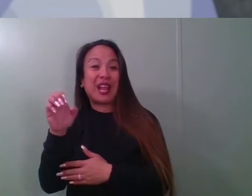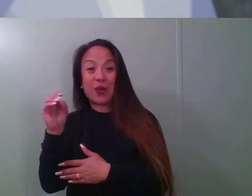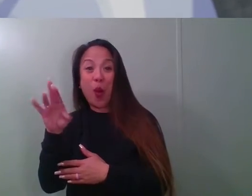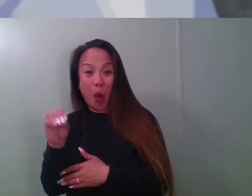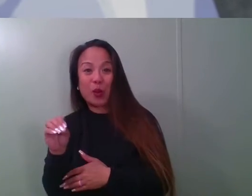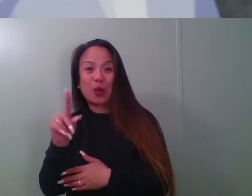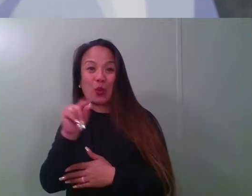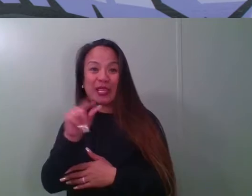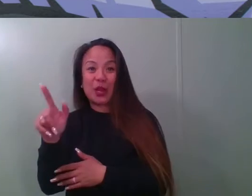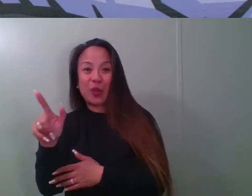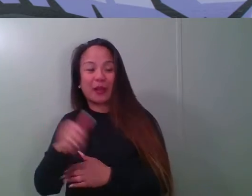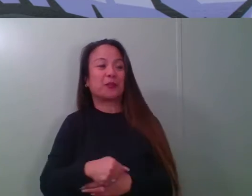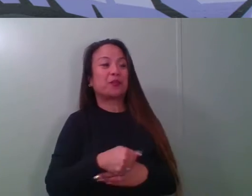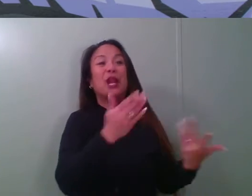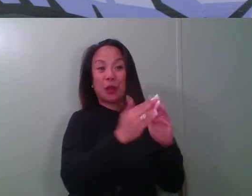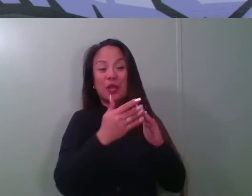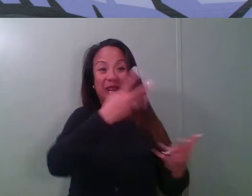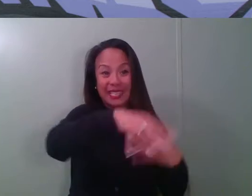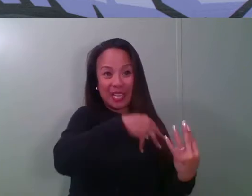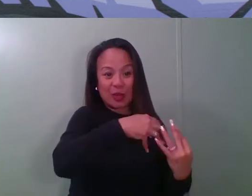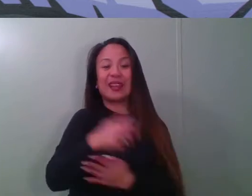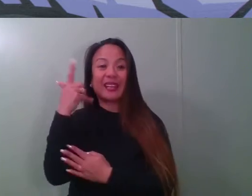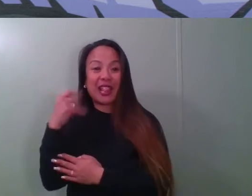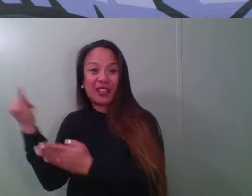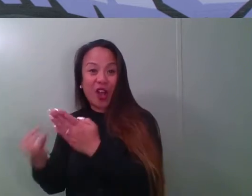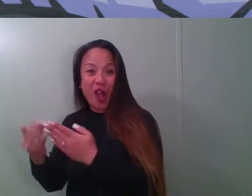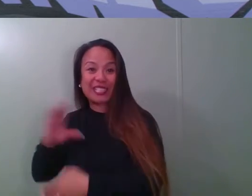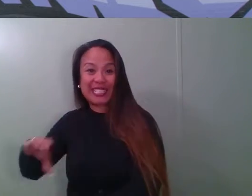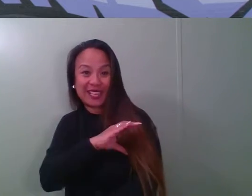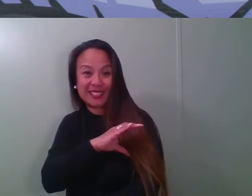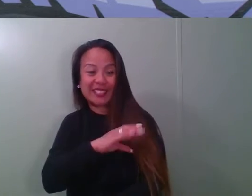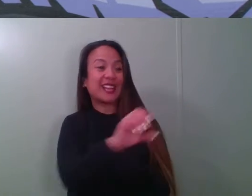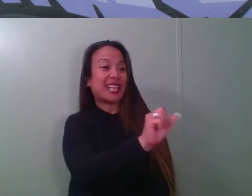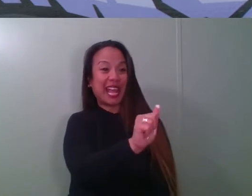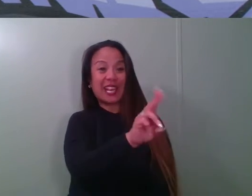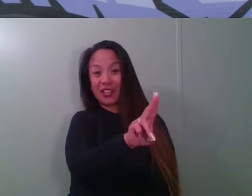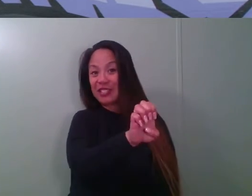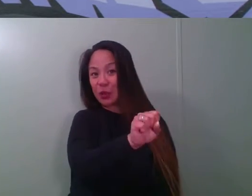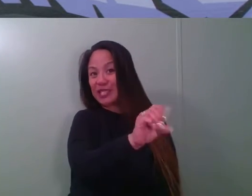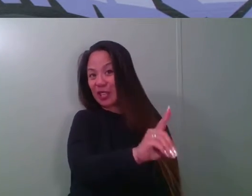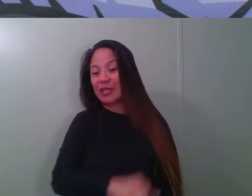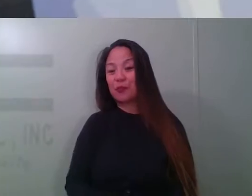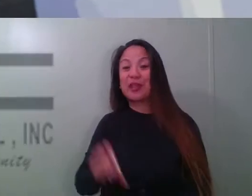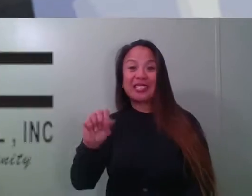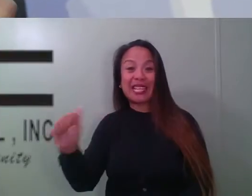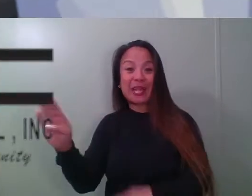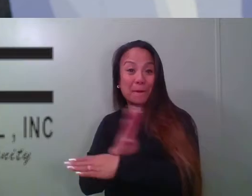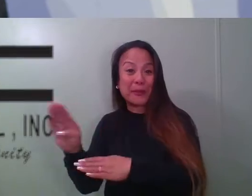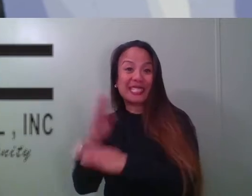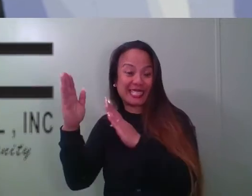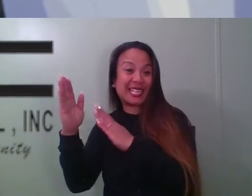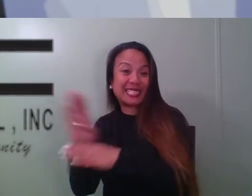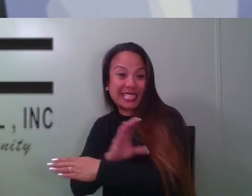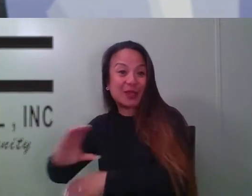Oro 2021. Community Engagement, California Arts Council, Santa Ana Unified School District, Santa